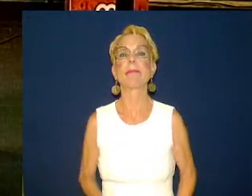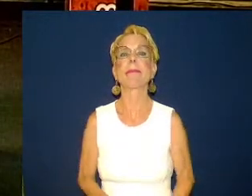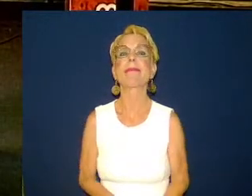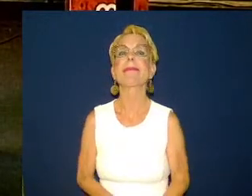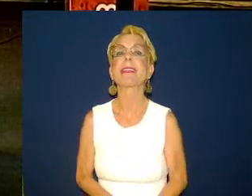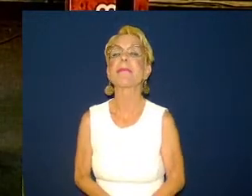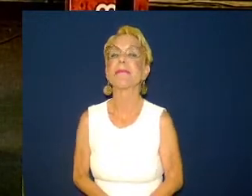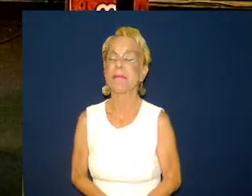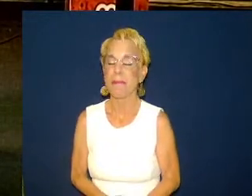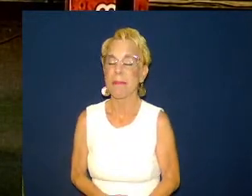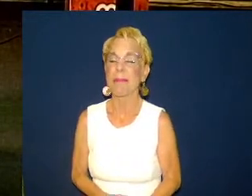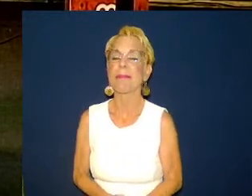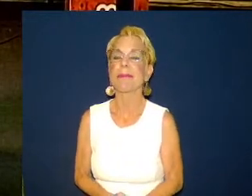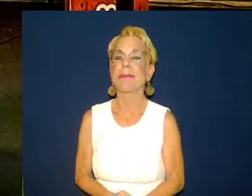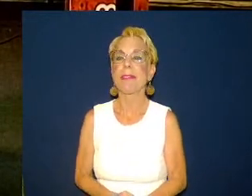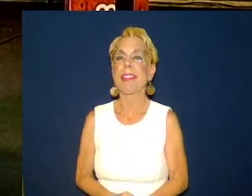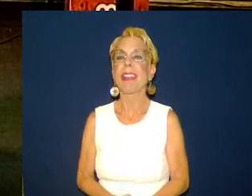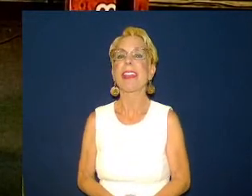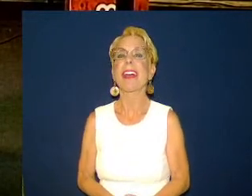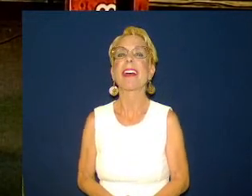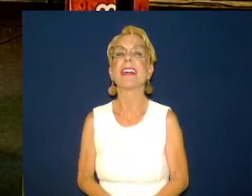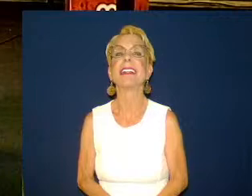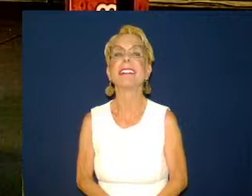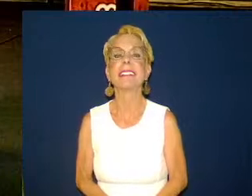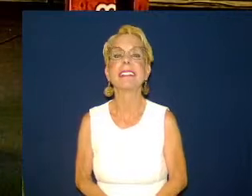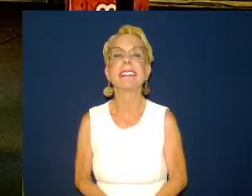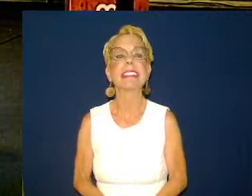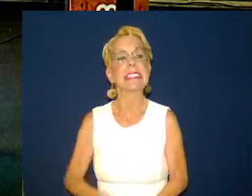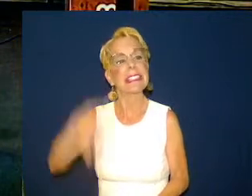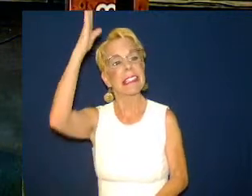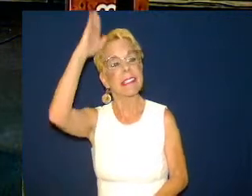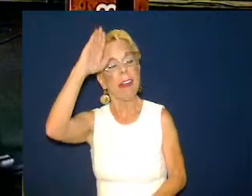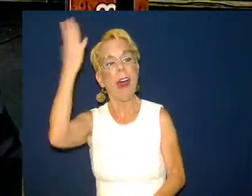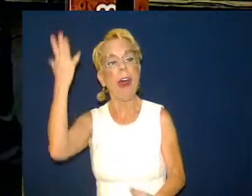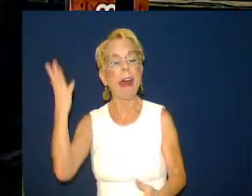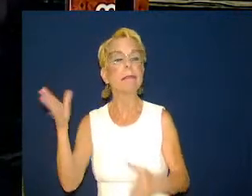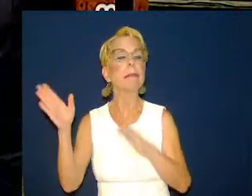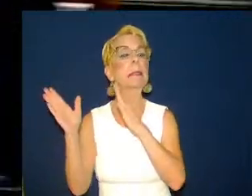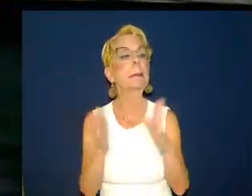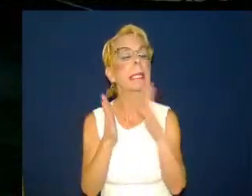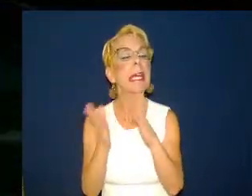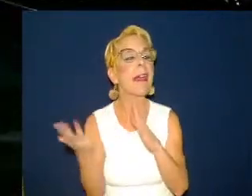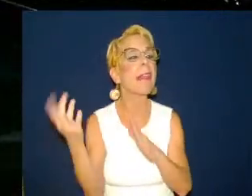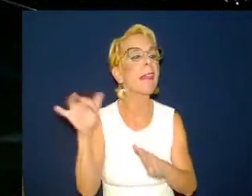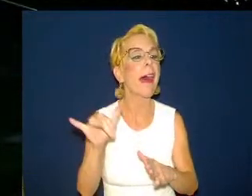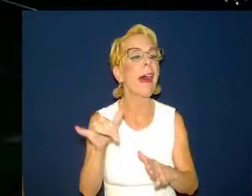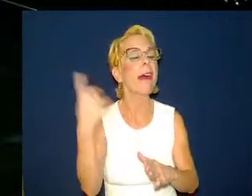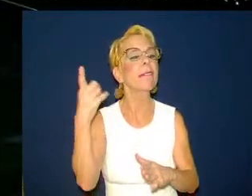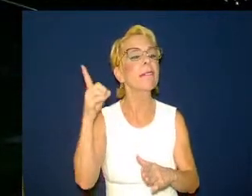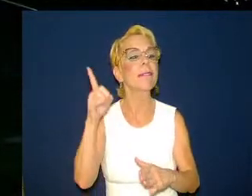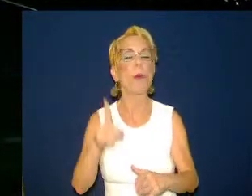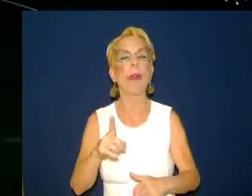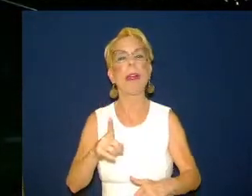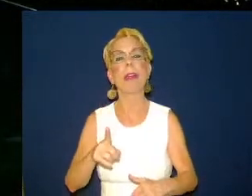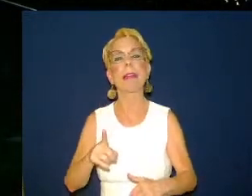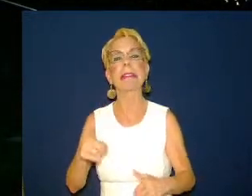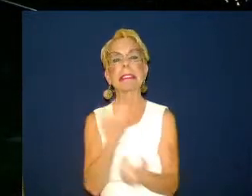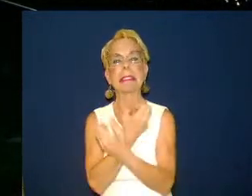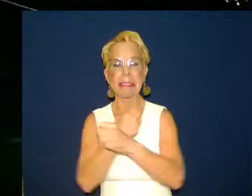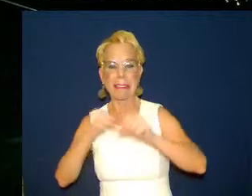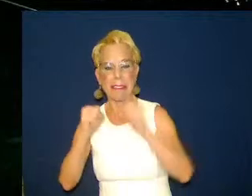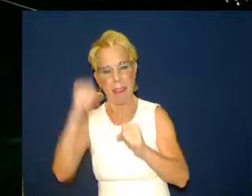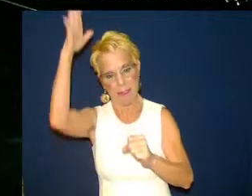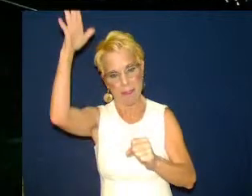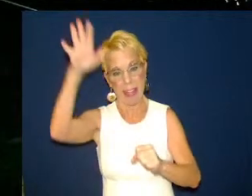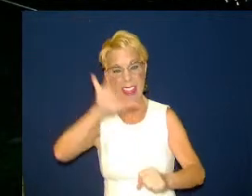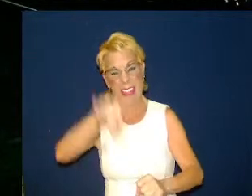in a little bit different way than we do. He looks at things through the eyes of salvation and grace and not giving